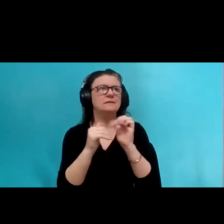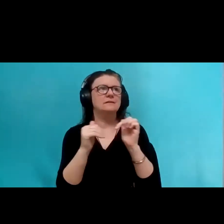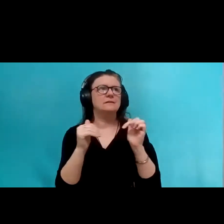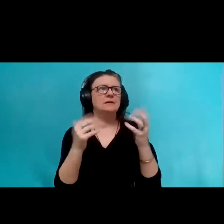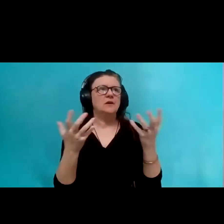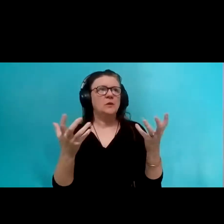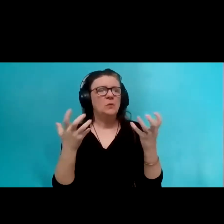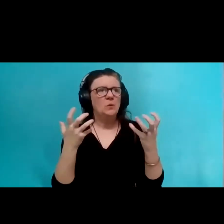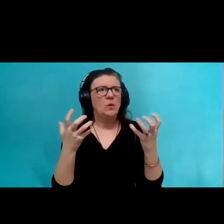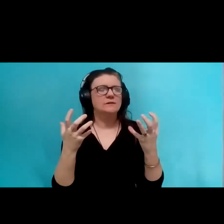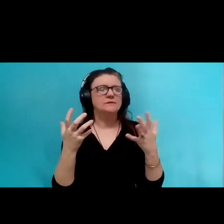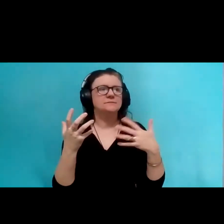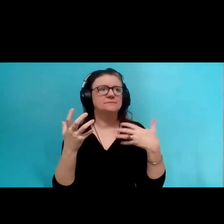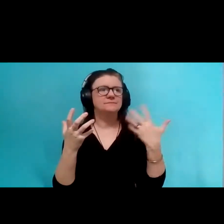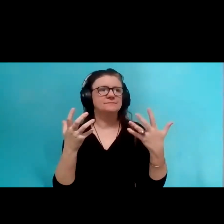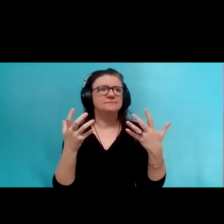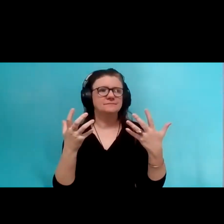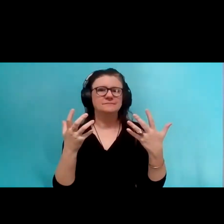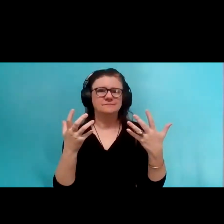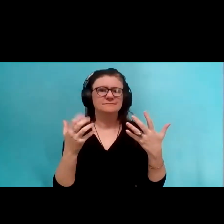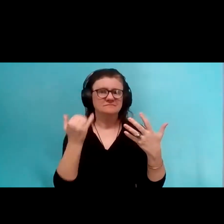consider, civil society groups,